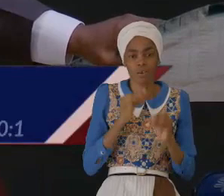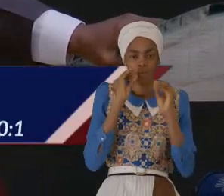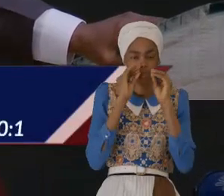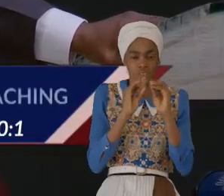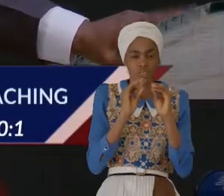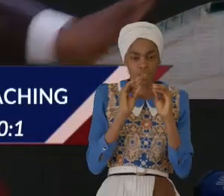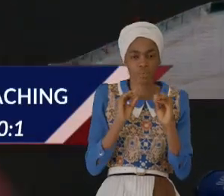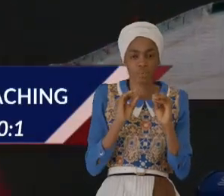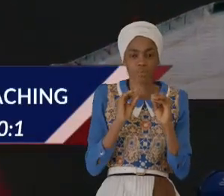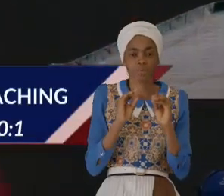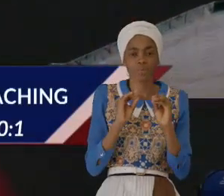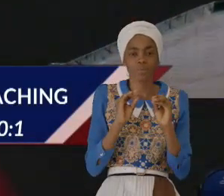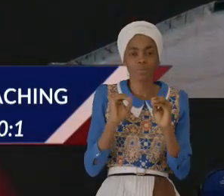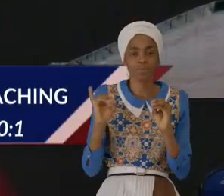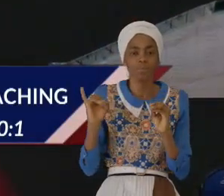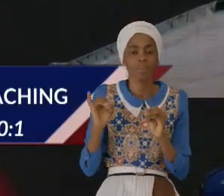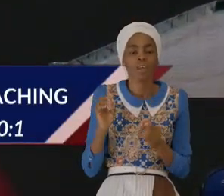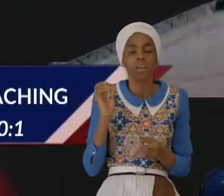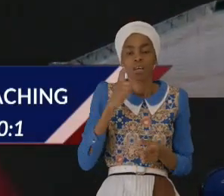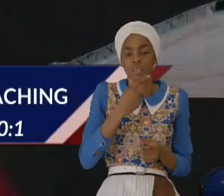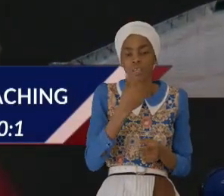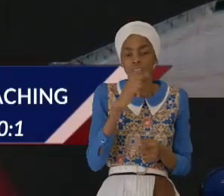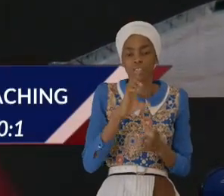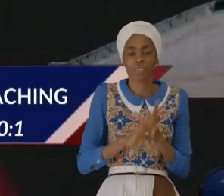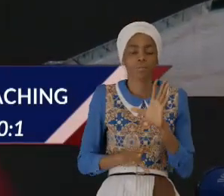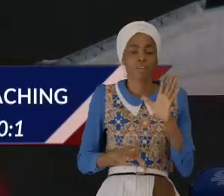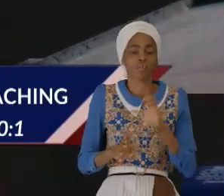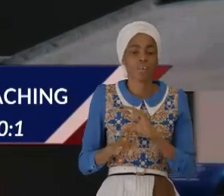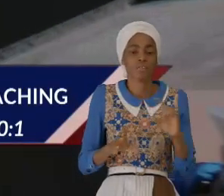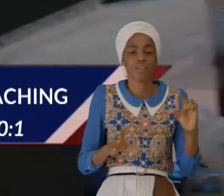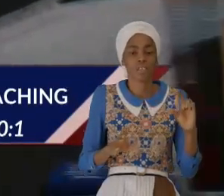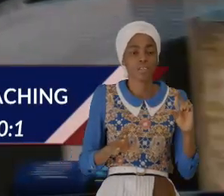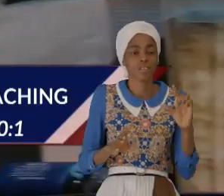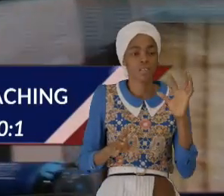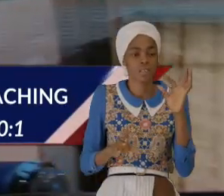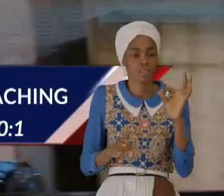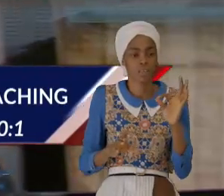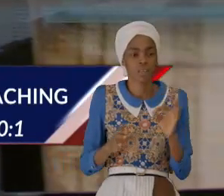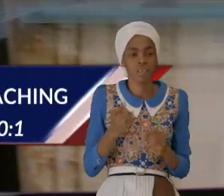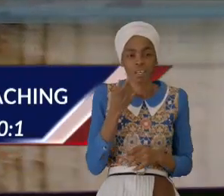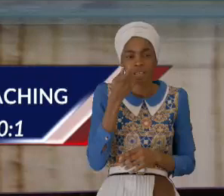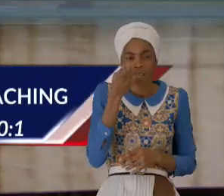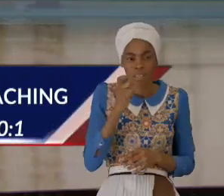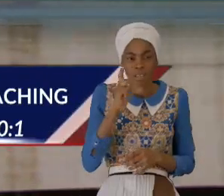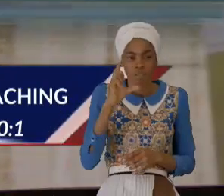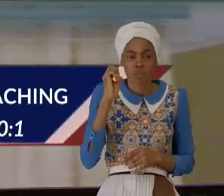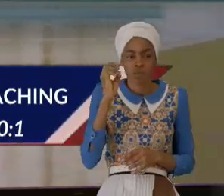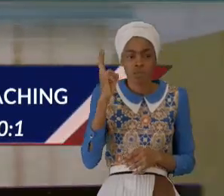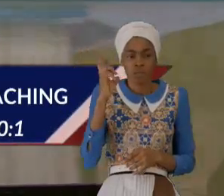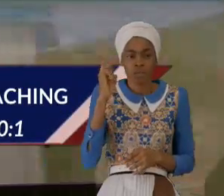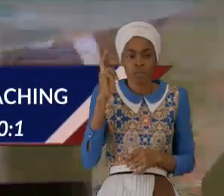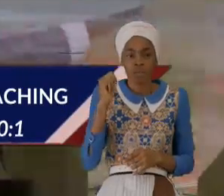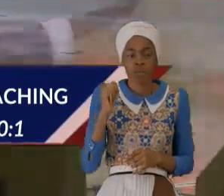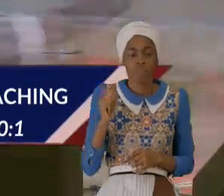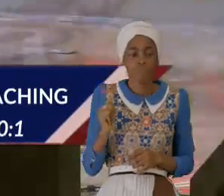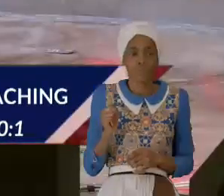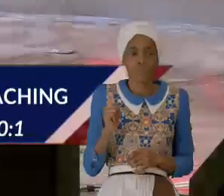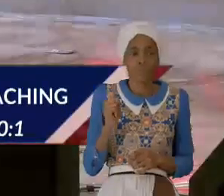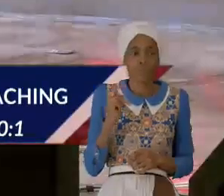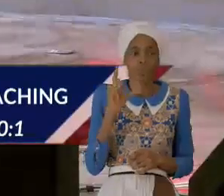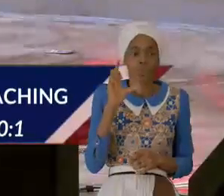chapter 5, verse 9. A little leaven leaveneth